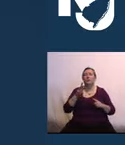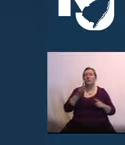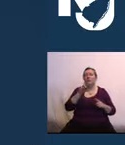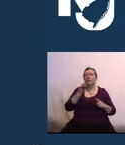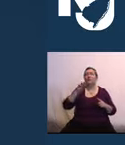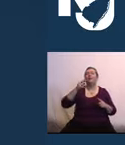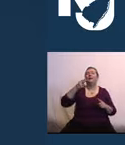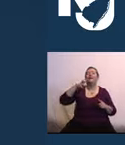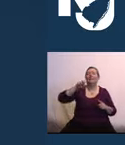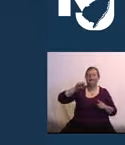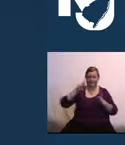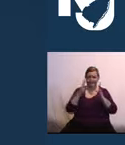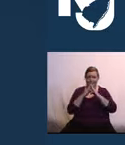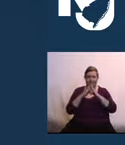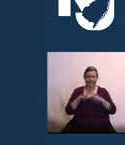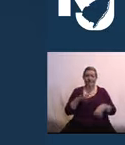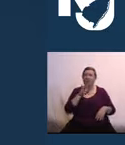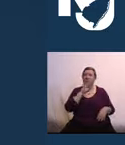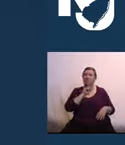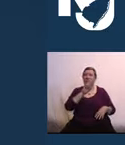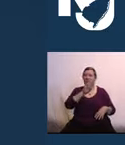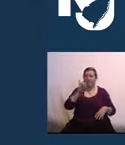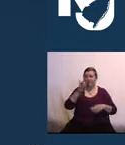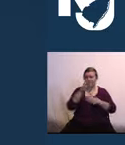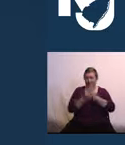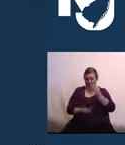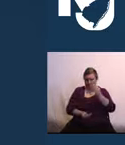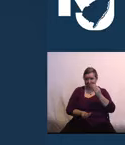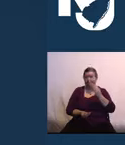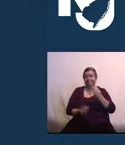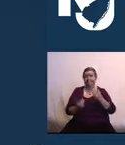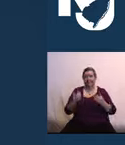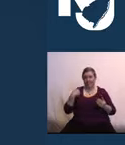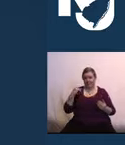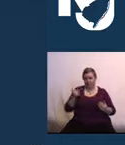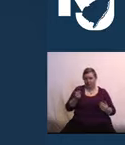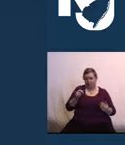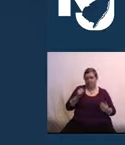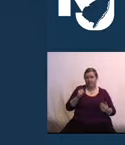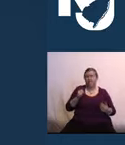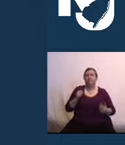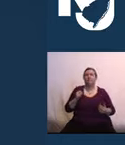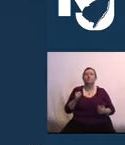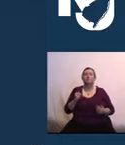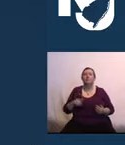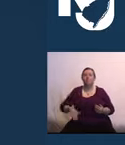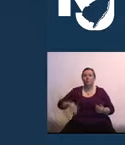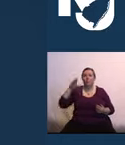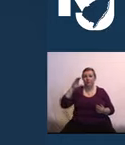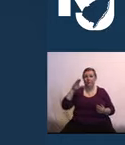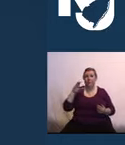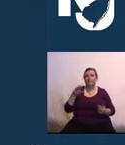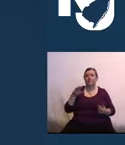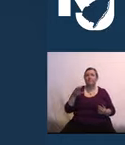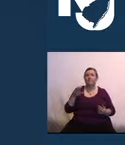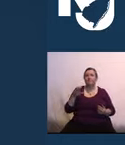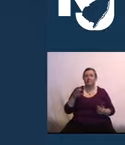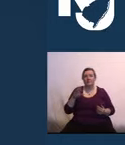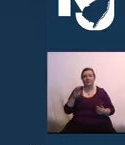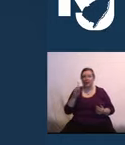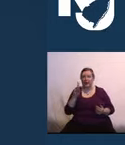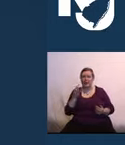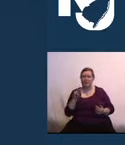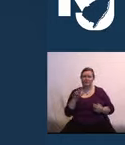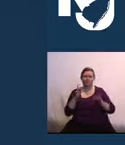on January 9th. He was raised in Camden, where he was a noted high school athlete and would go on to graduate from